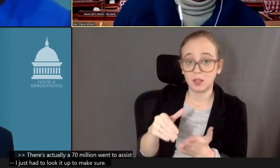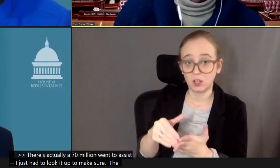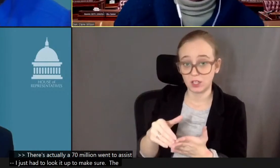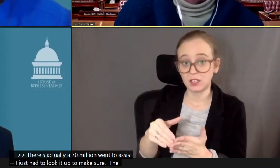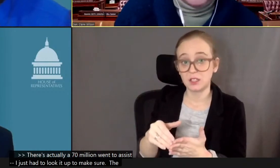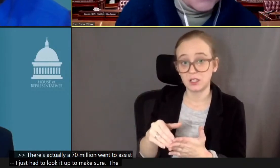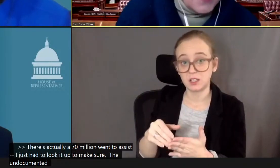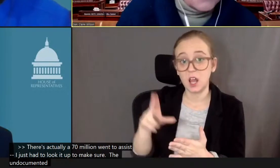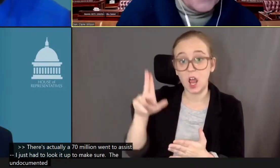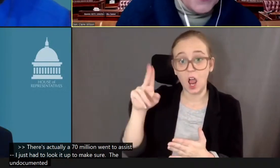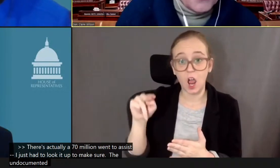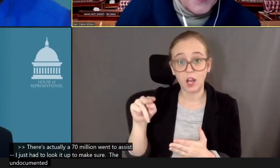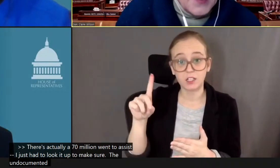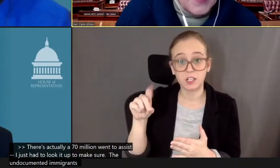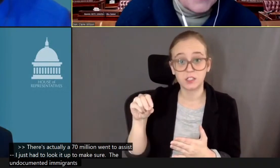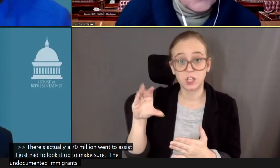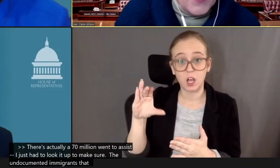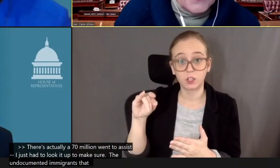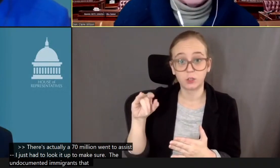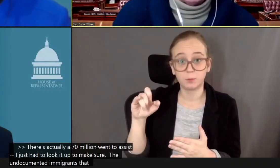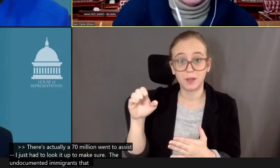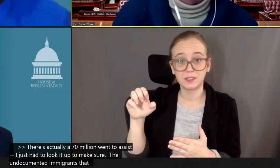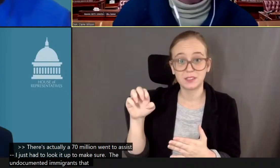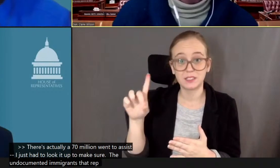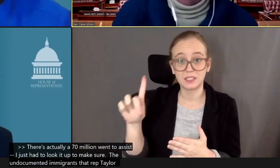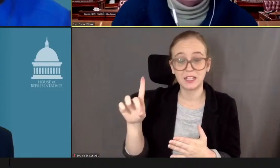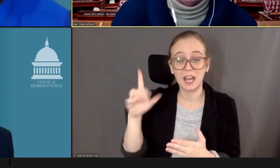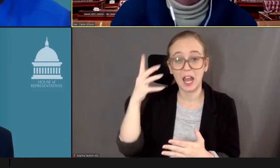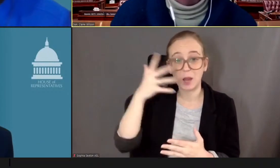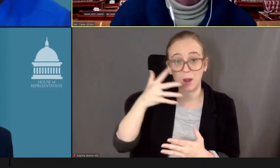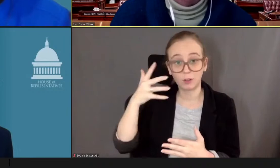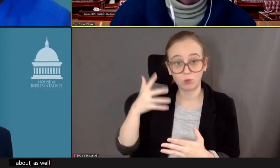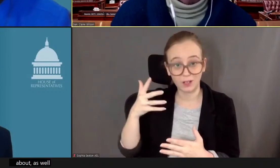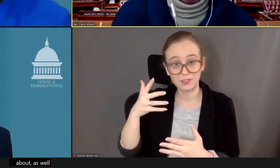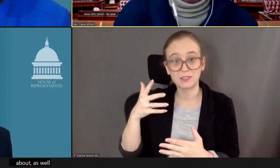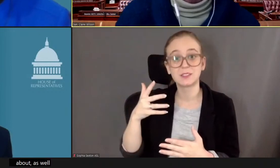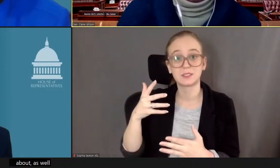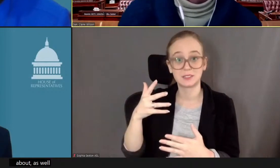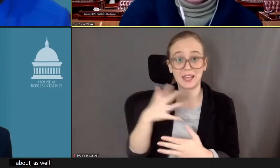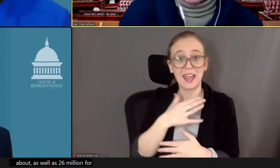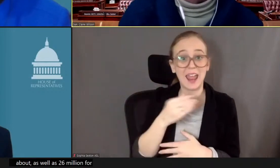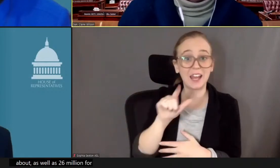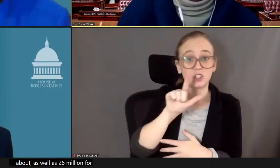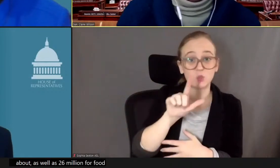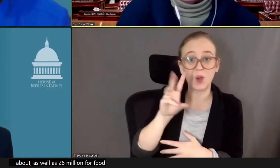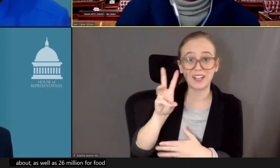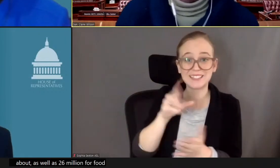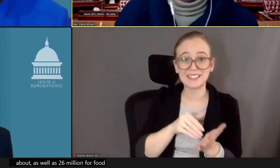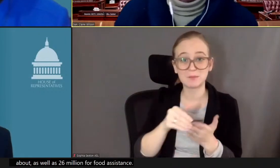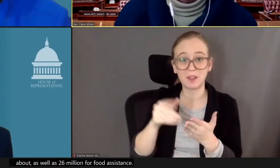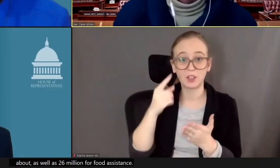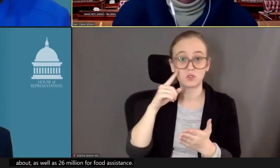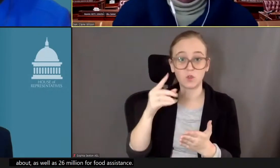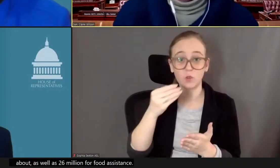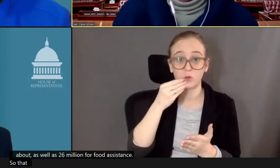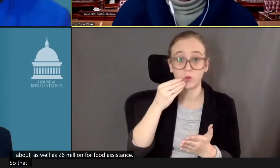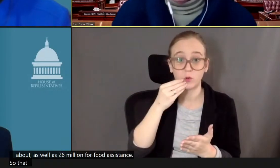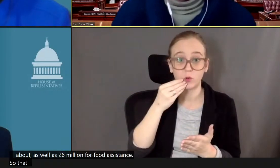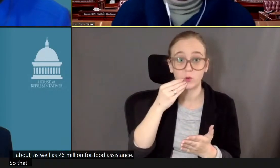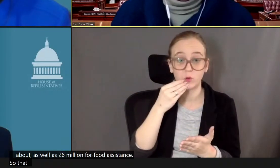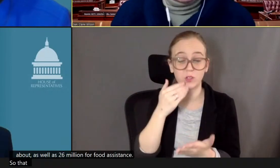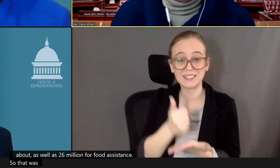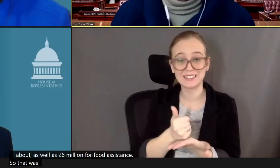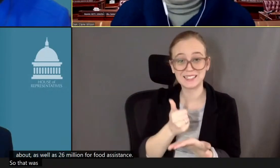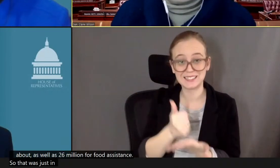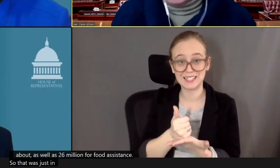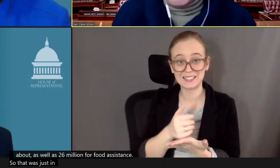immigrants that Rep. Taylor talked about, as well as 26 million for food assistance. So that was just in the